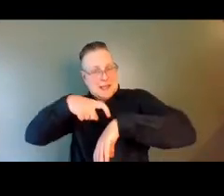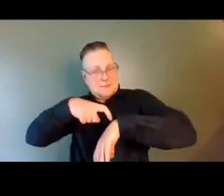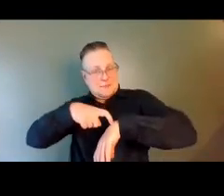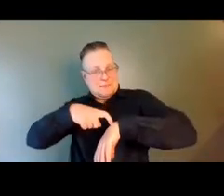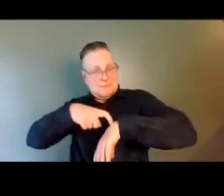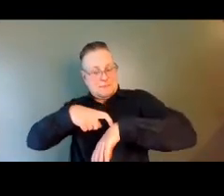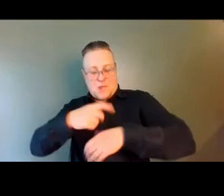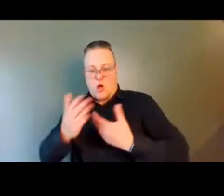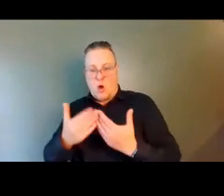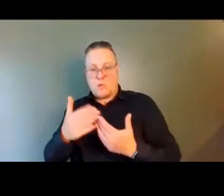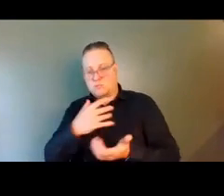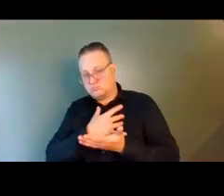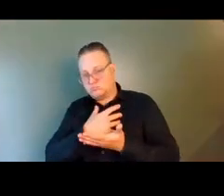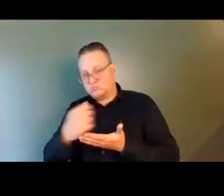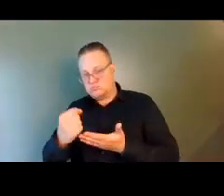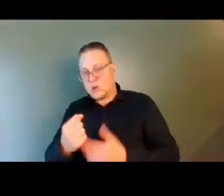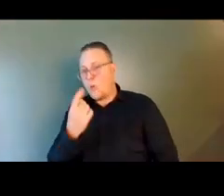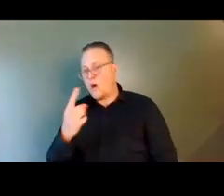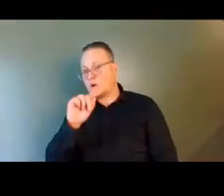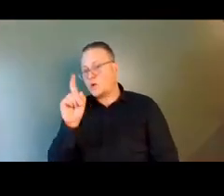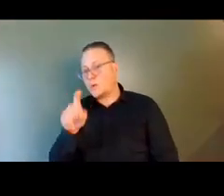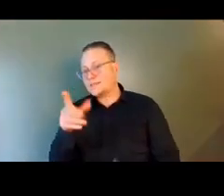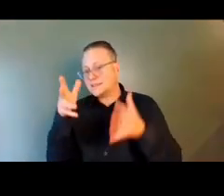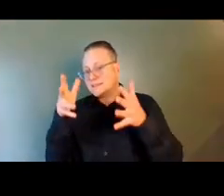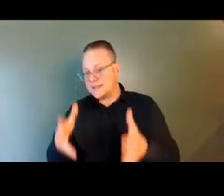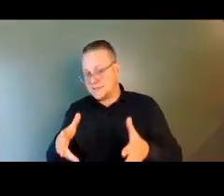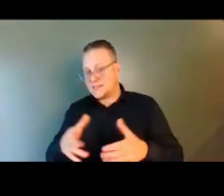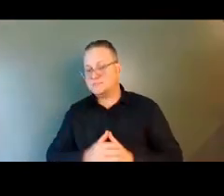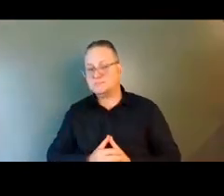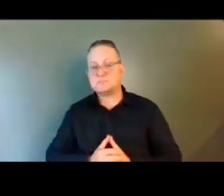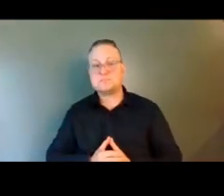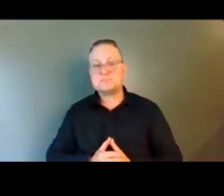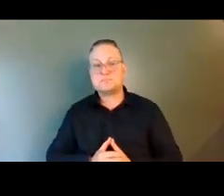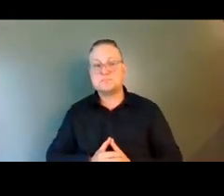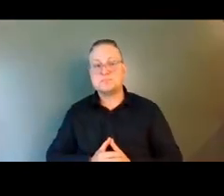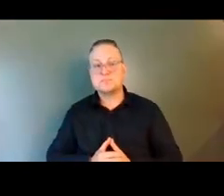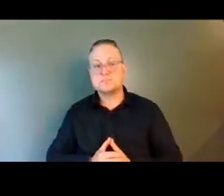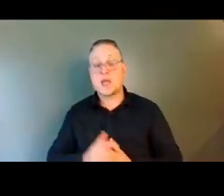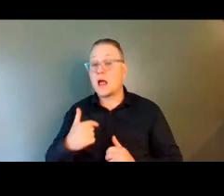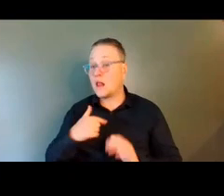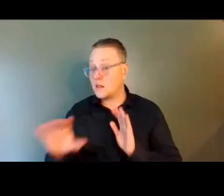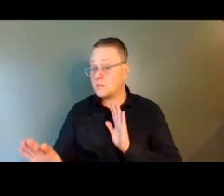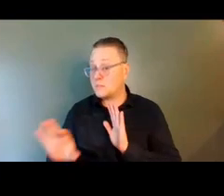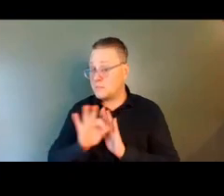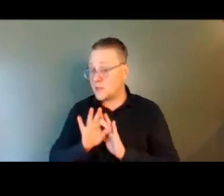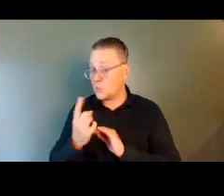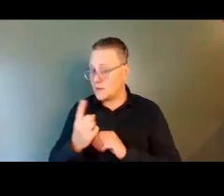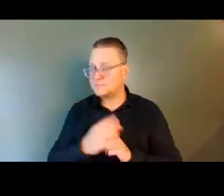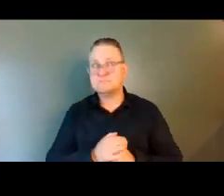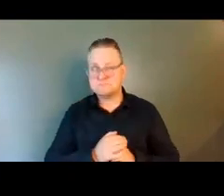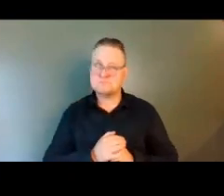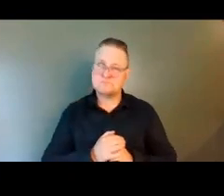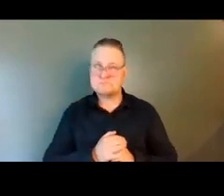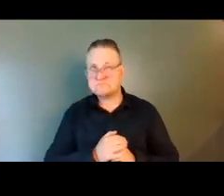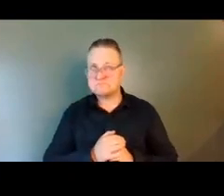left. And so I am going to choose the one. It's a little bit